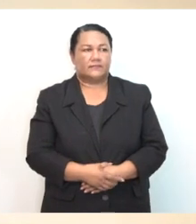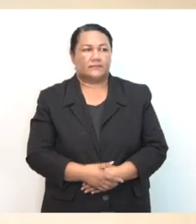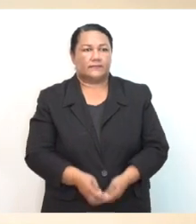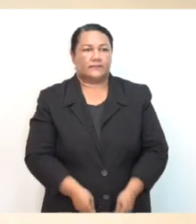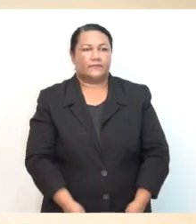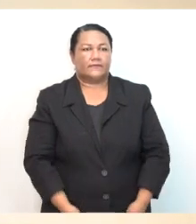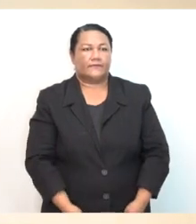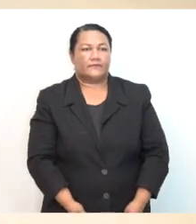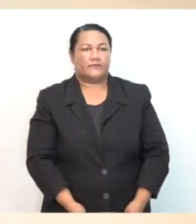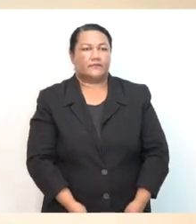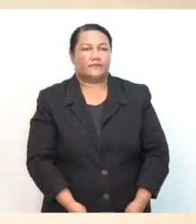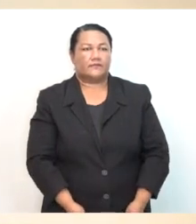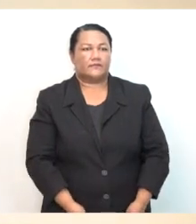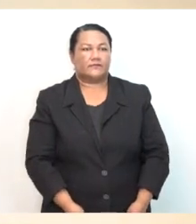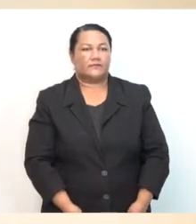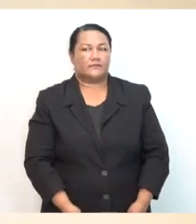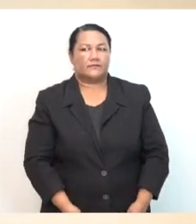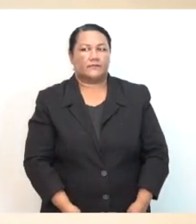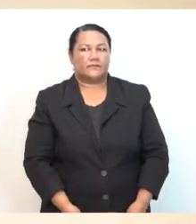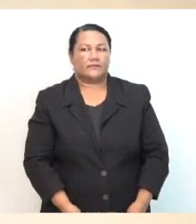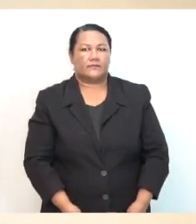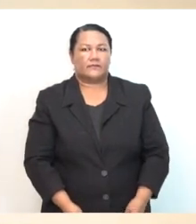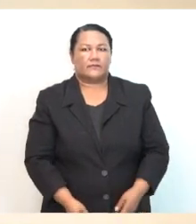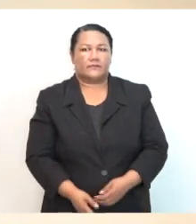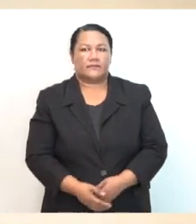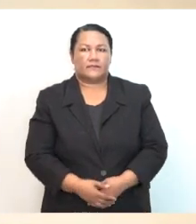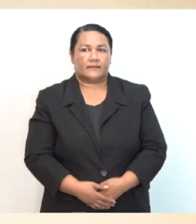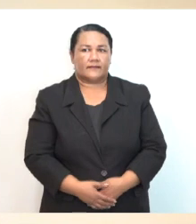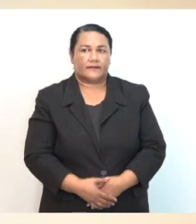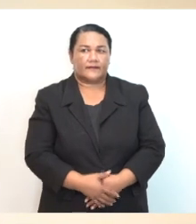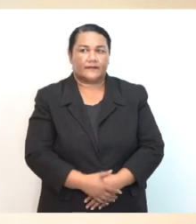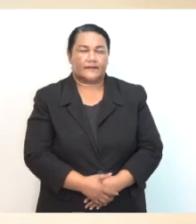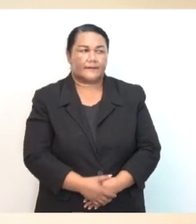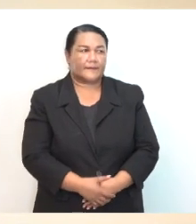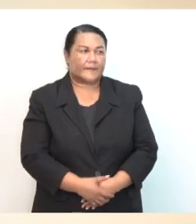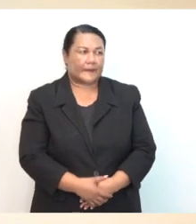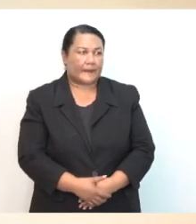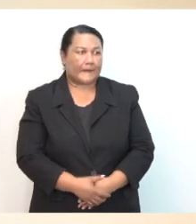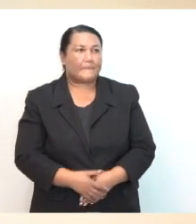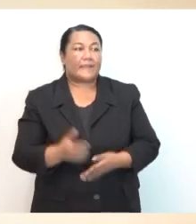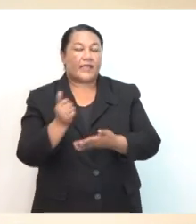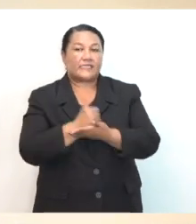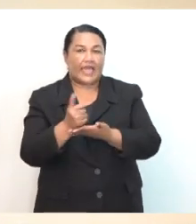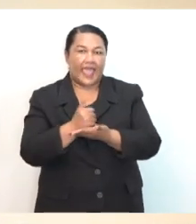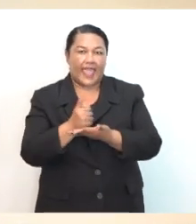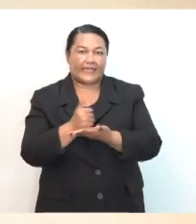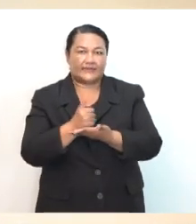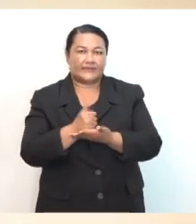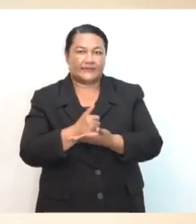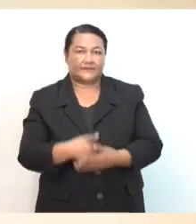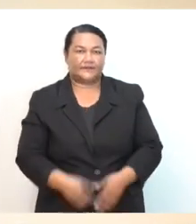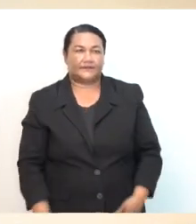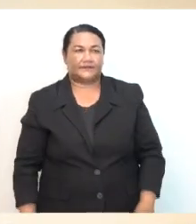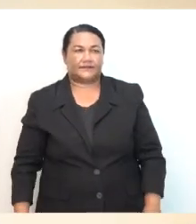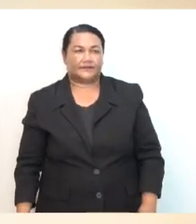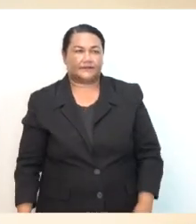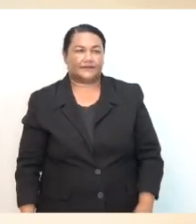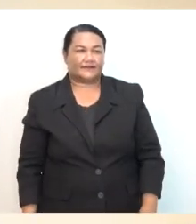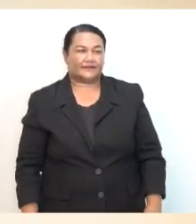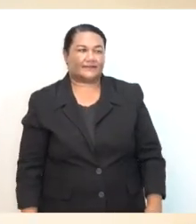so forth. So how are we doing the appointments to ensure that it is merit-based and not based on